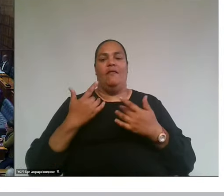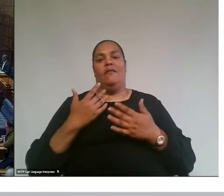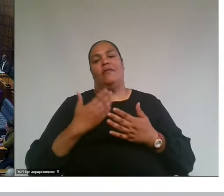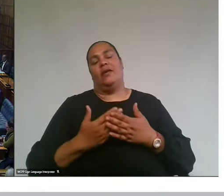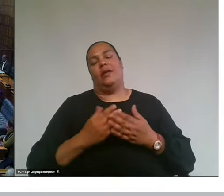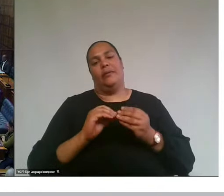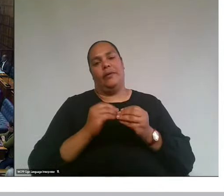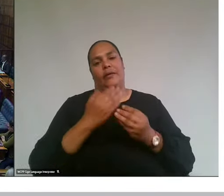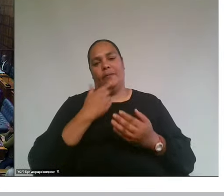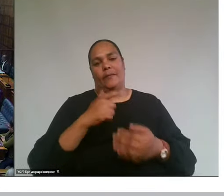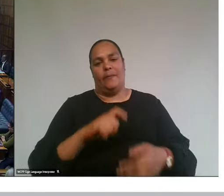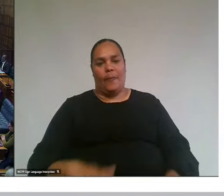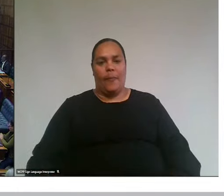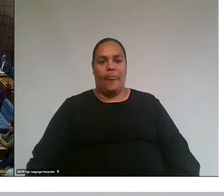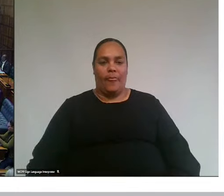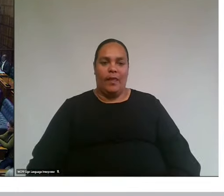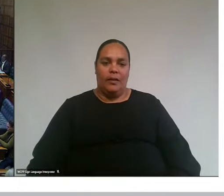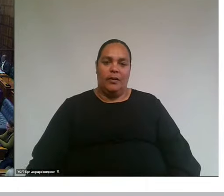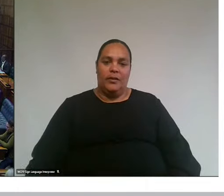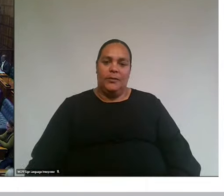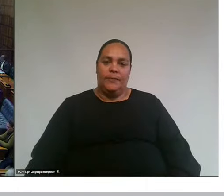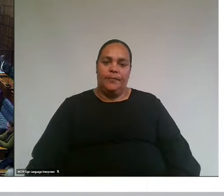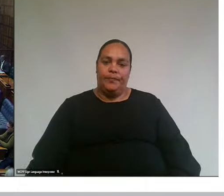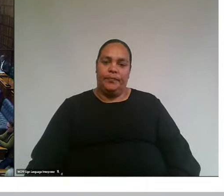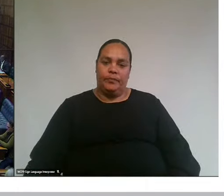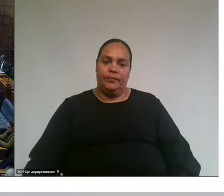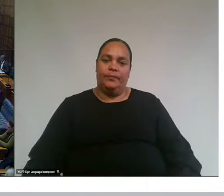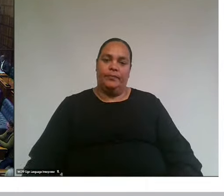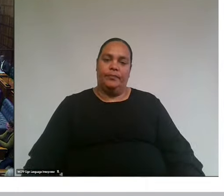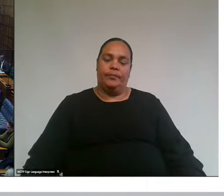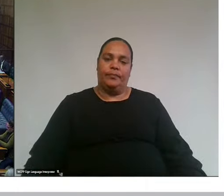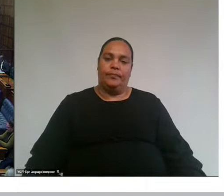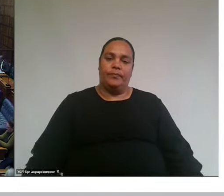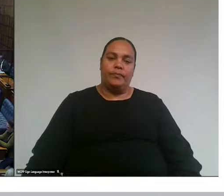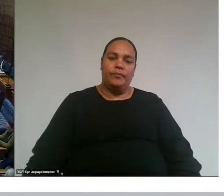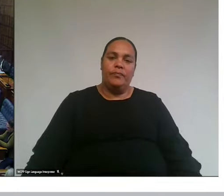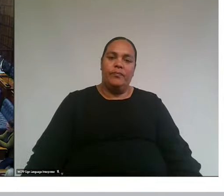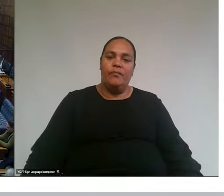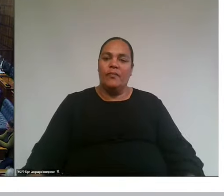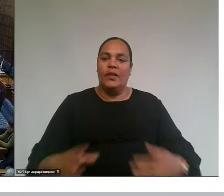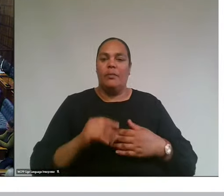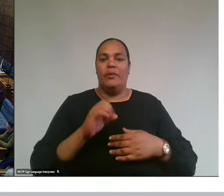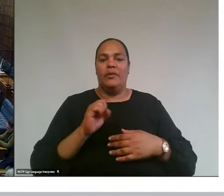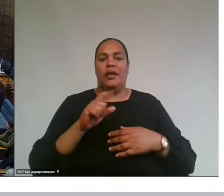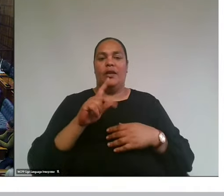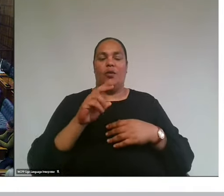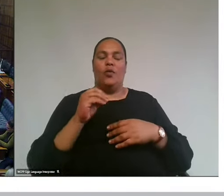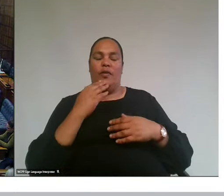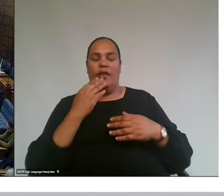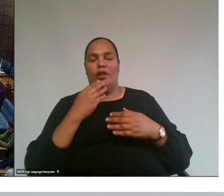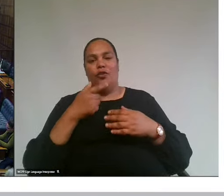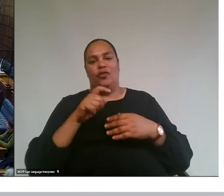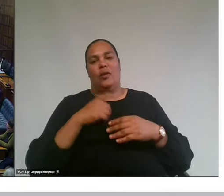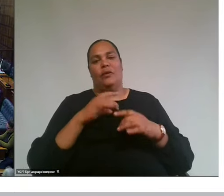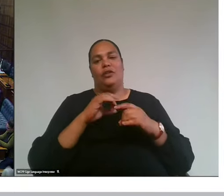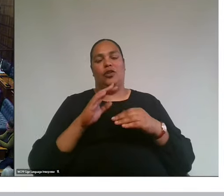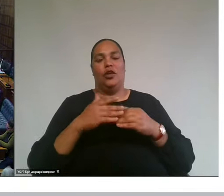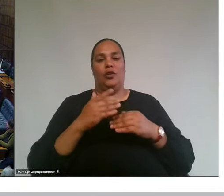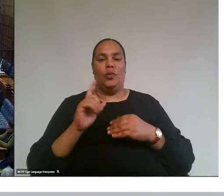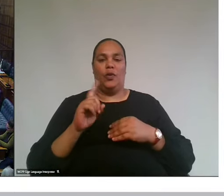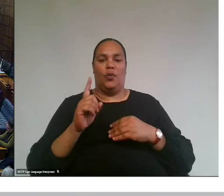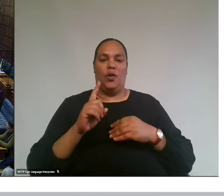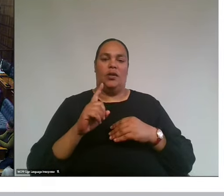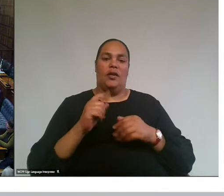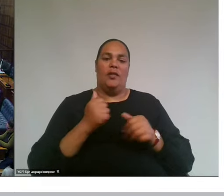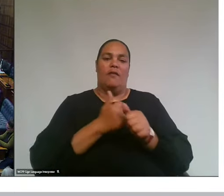CH thank you very much members any further questions I see members s thank you very much chair I will start with a just with